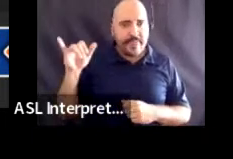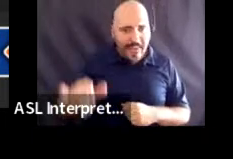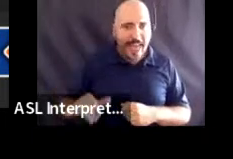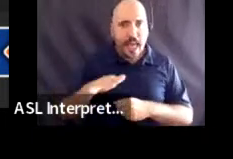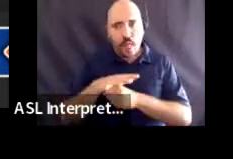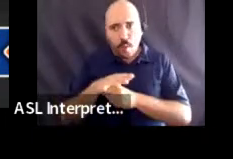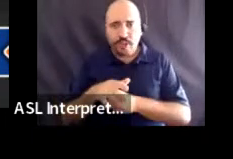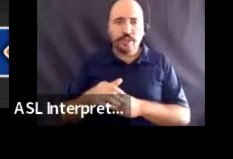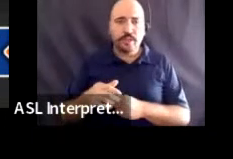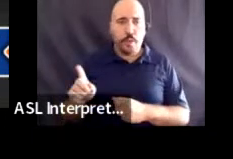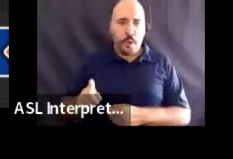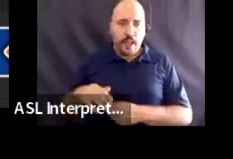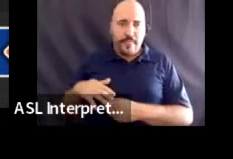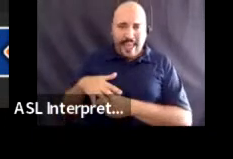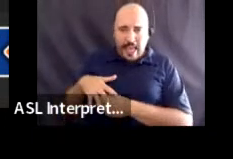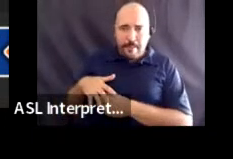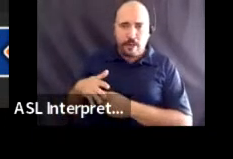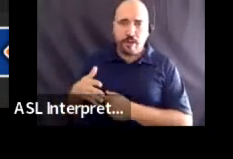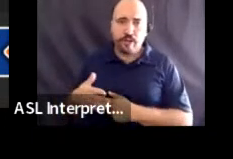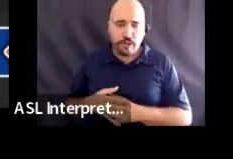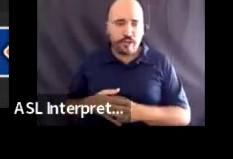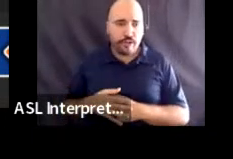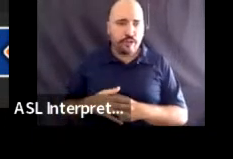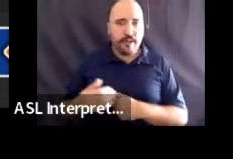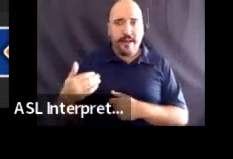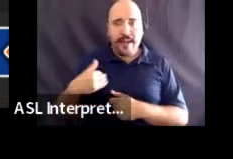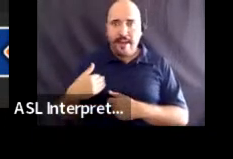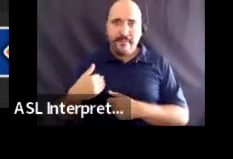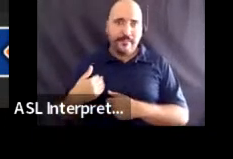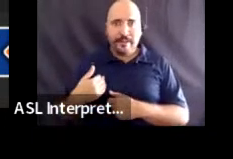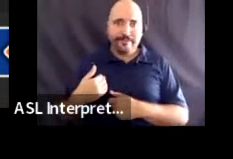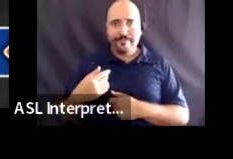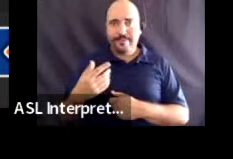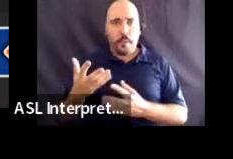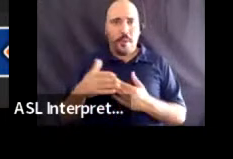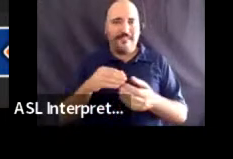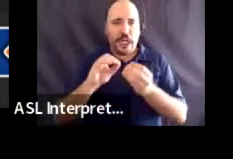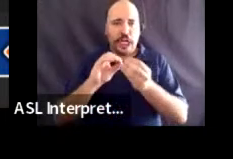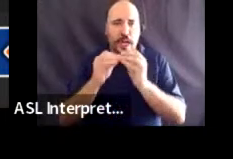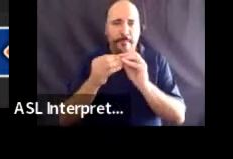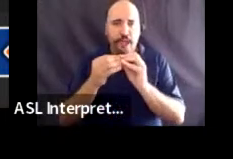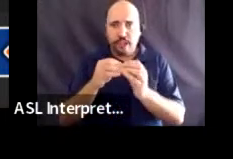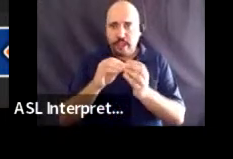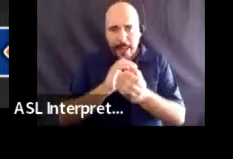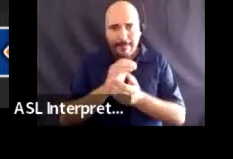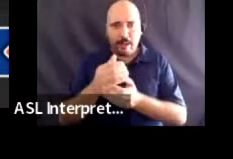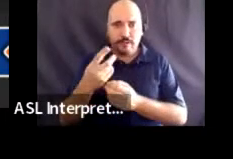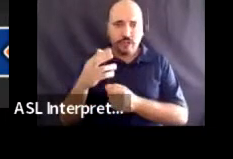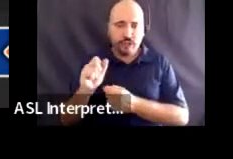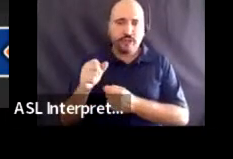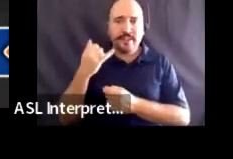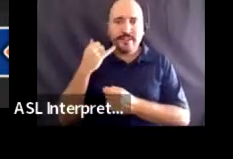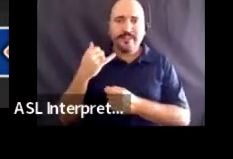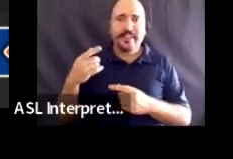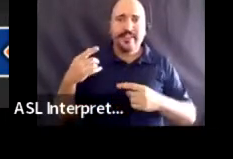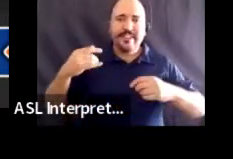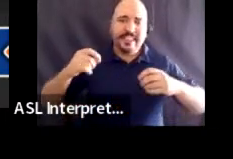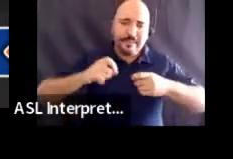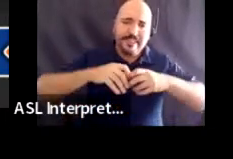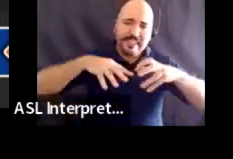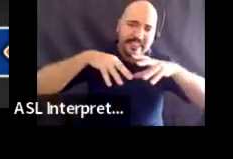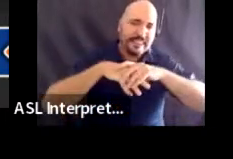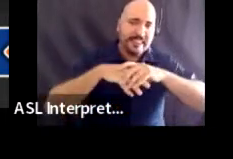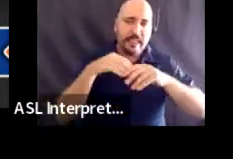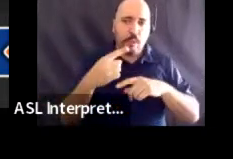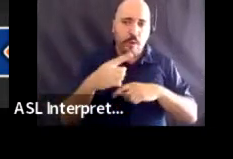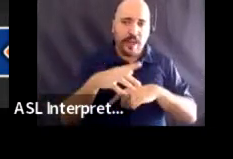the neighborhood. It has X amount of shelters, and if they happen to be concentrated in one